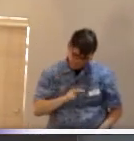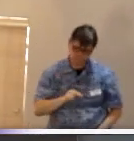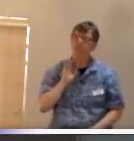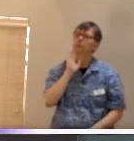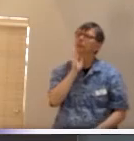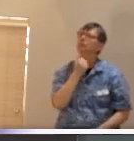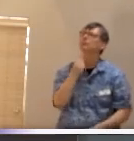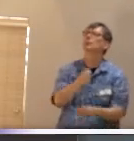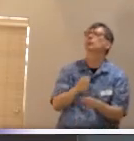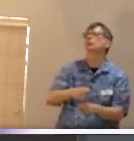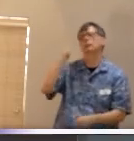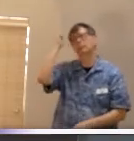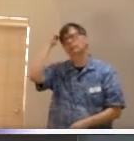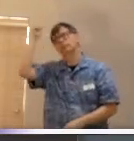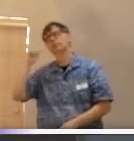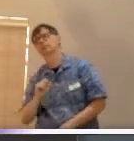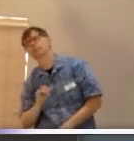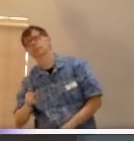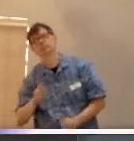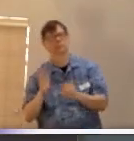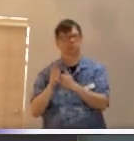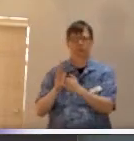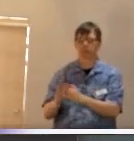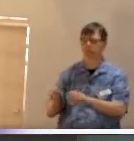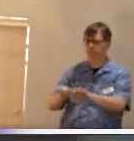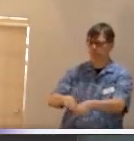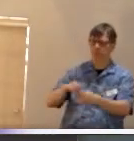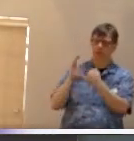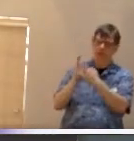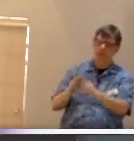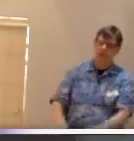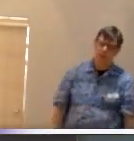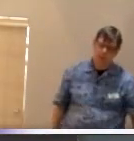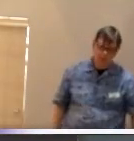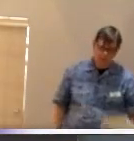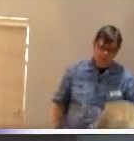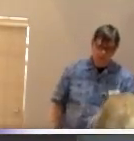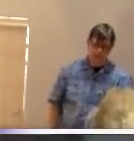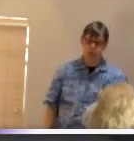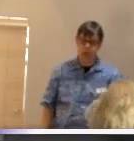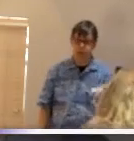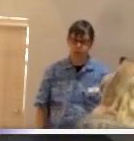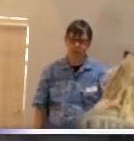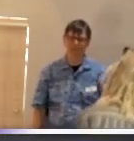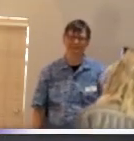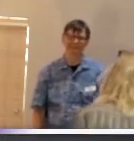we have made up our minds about it. And so it is. And